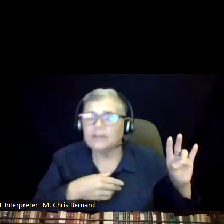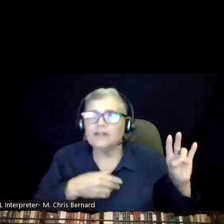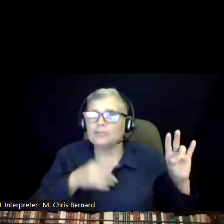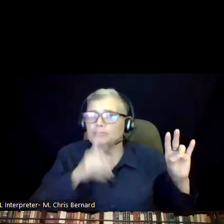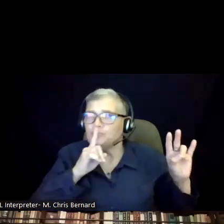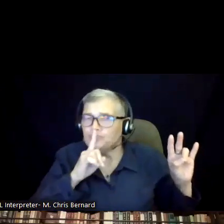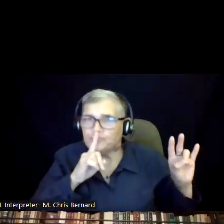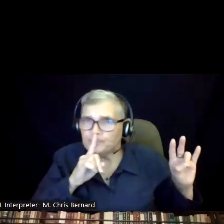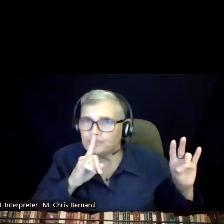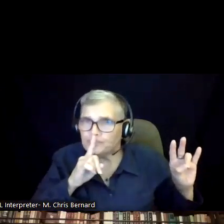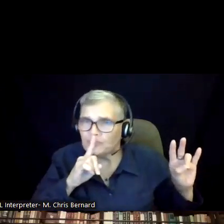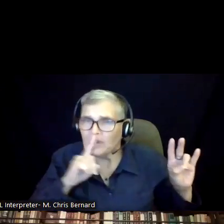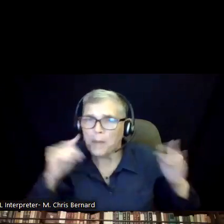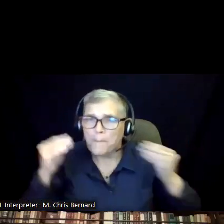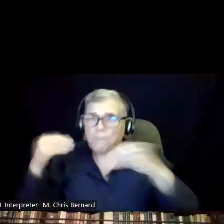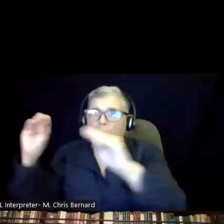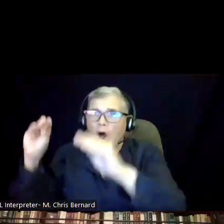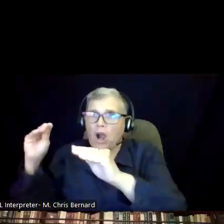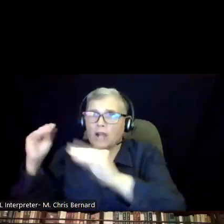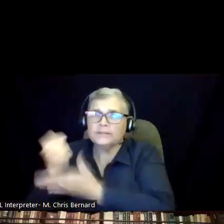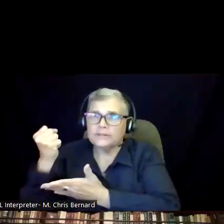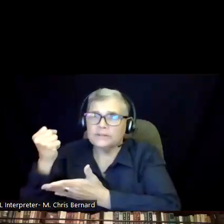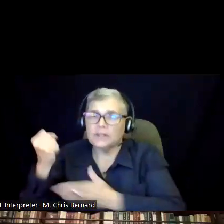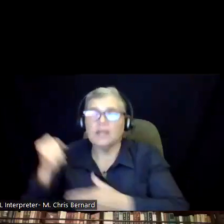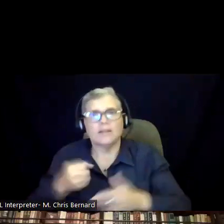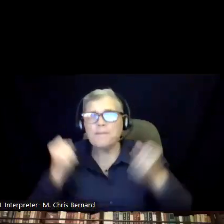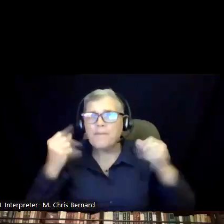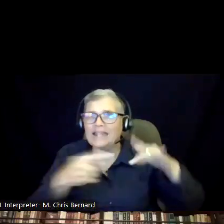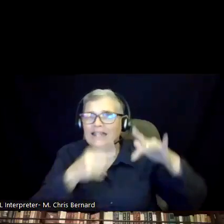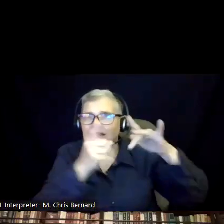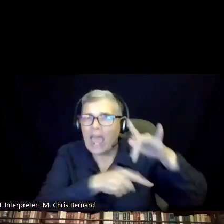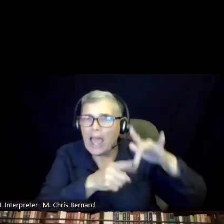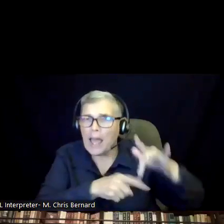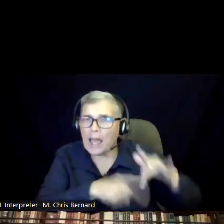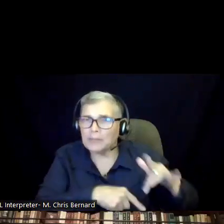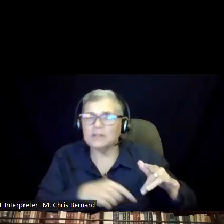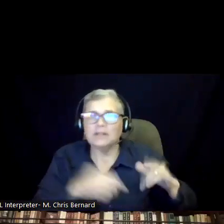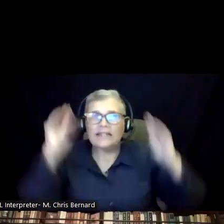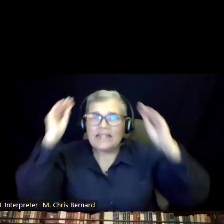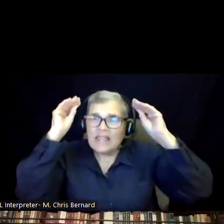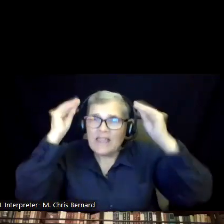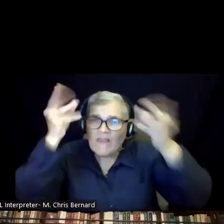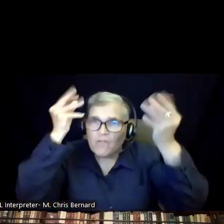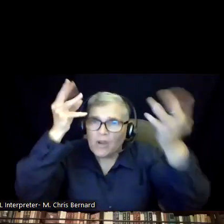markets in wildlife conservation. There are a whole bunch of gaps and vacancies, as they've been termed.